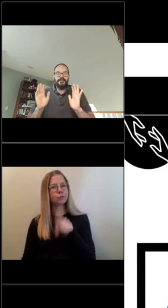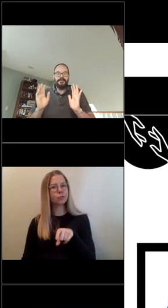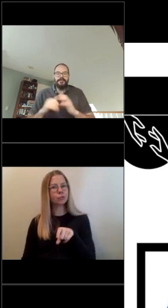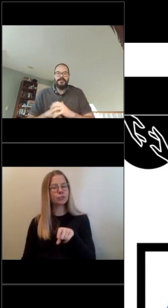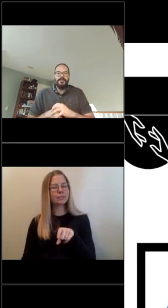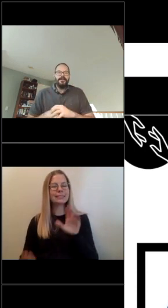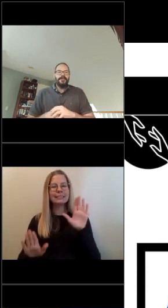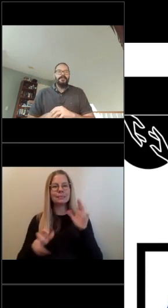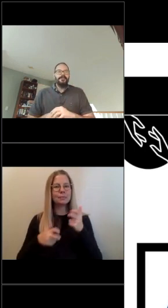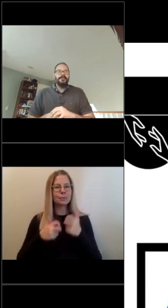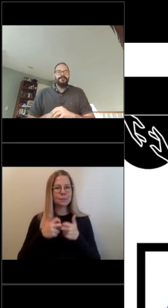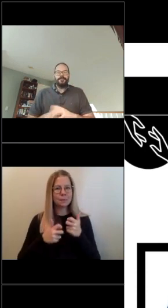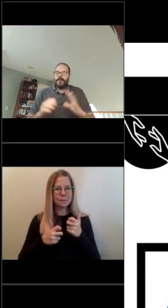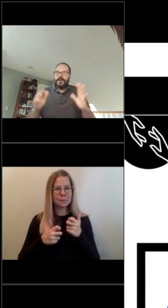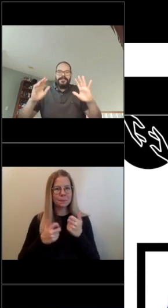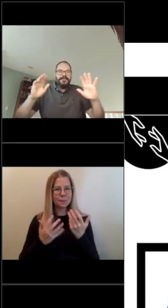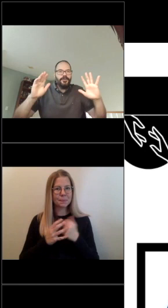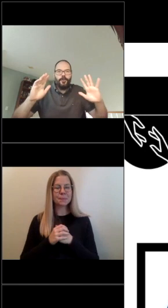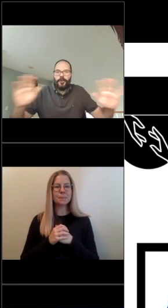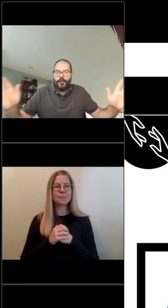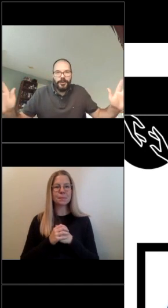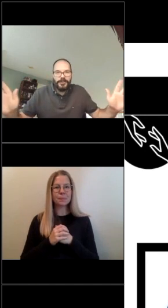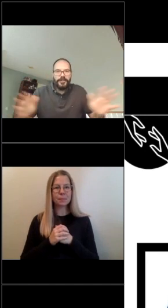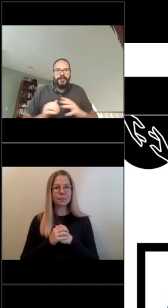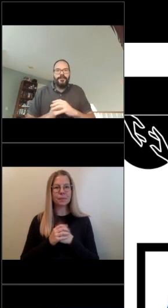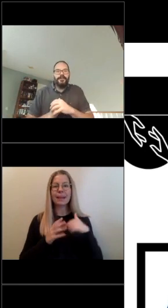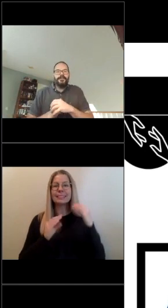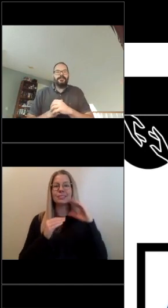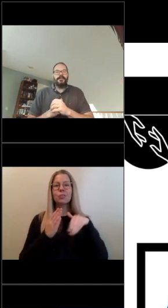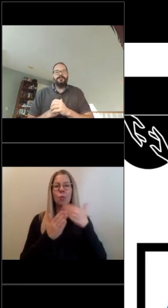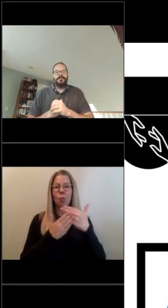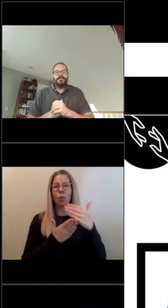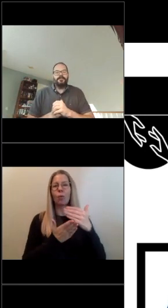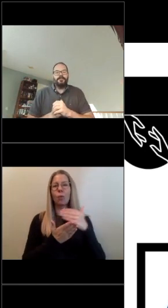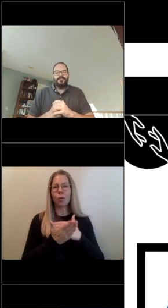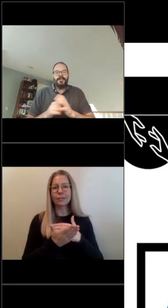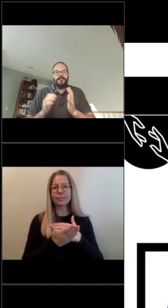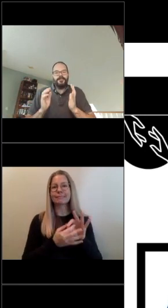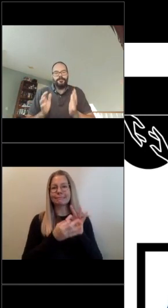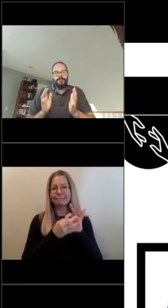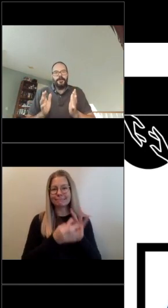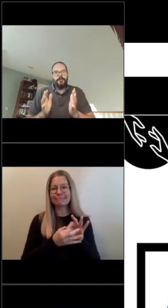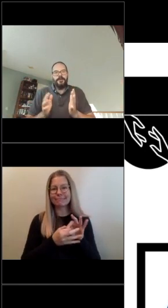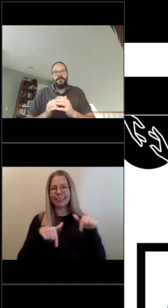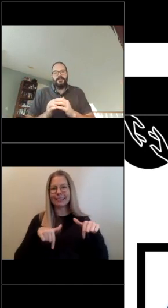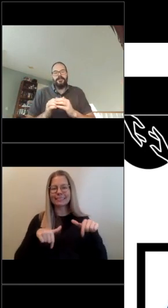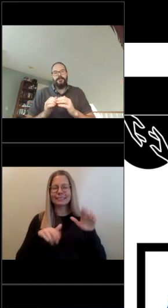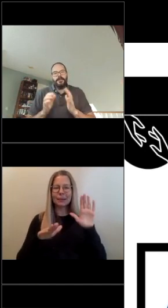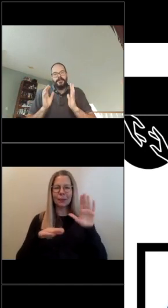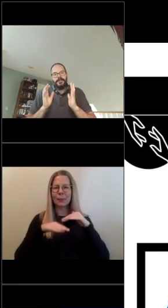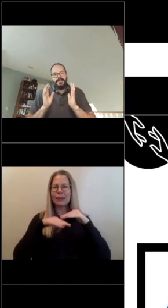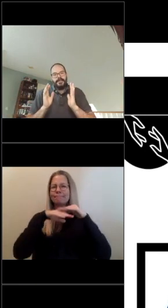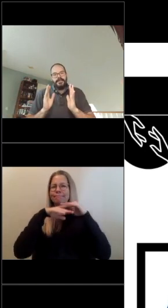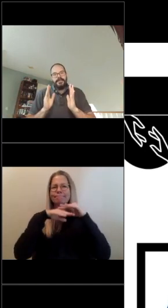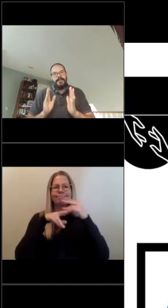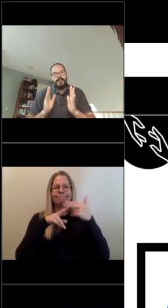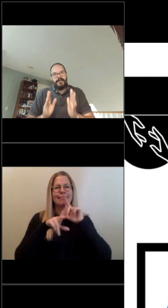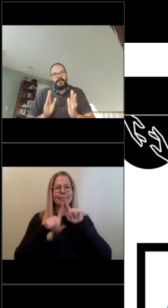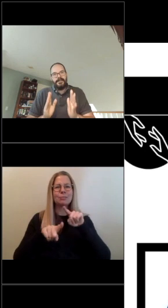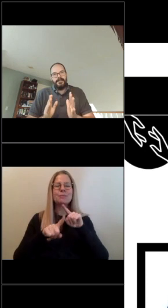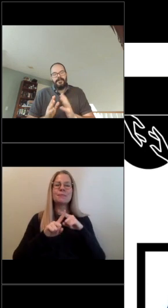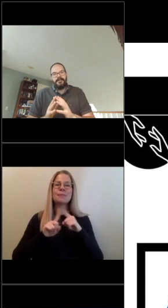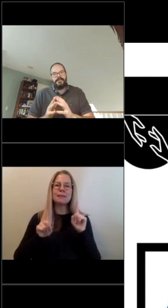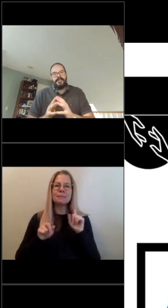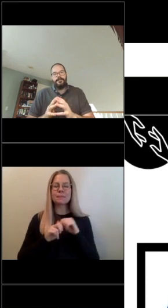is I teach a whole course on this kind of material, so you have to bear with me here. But the